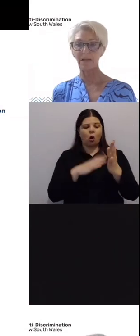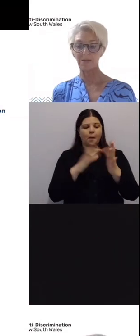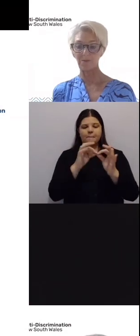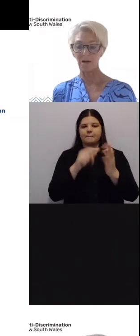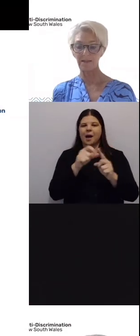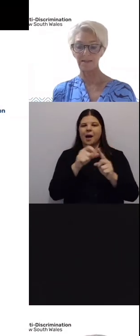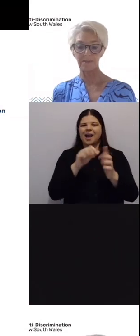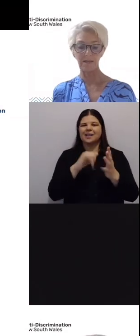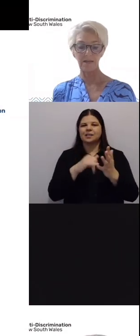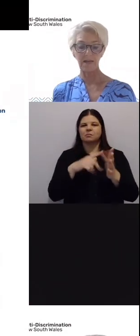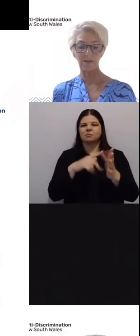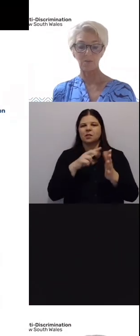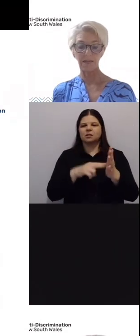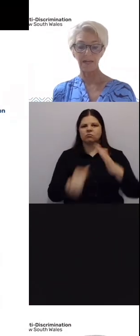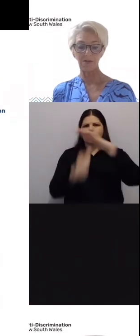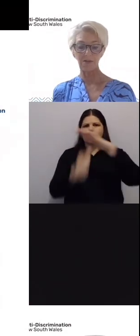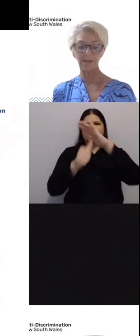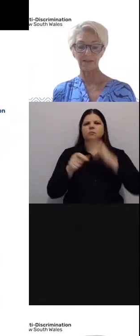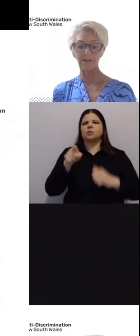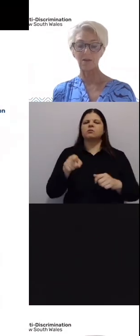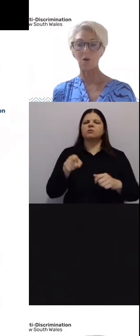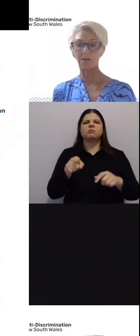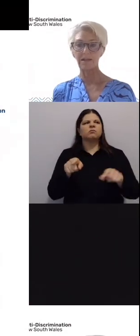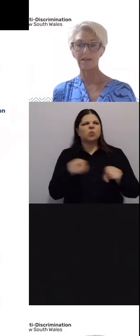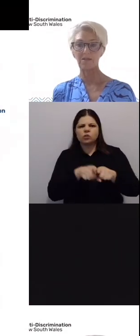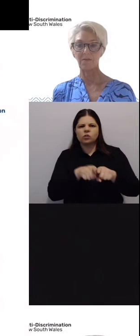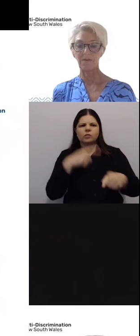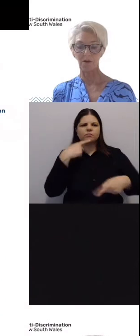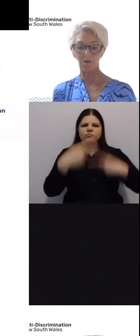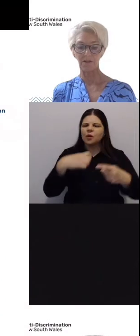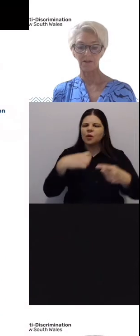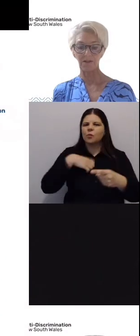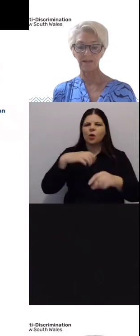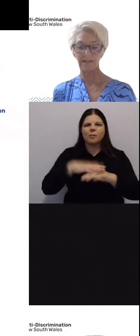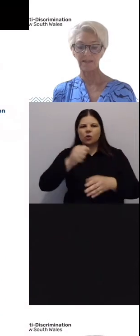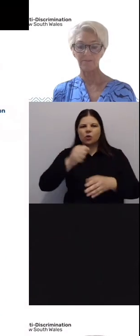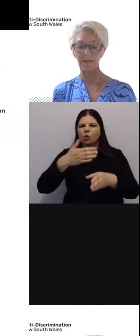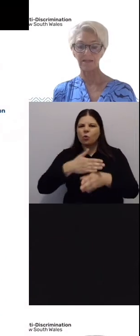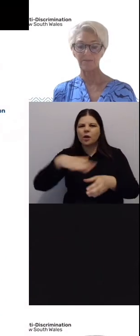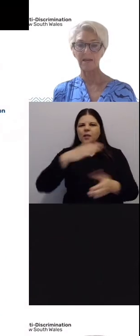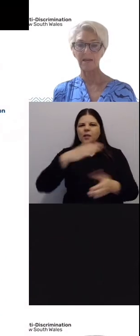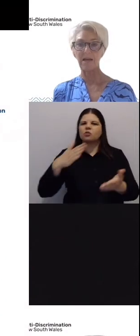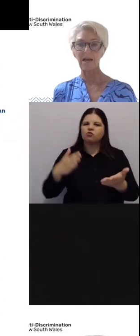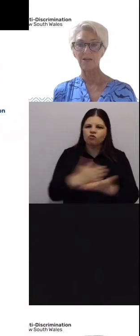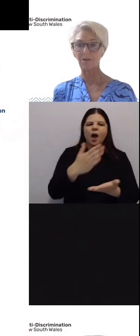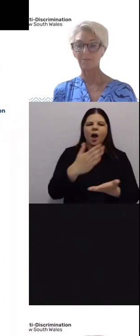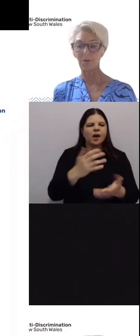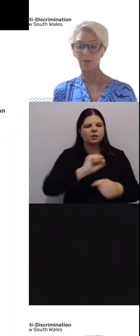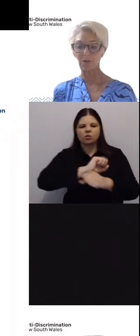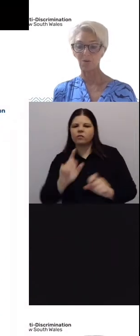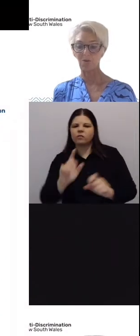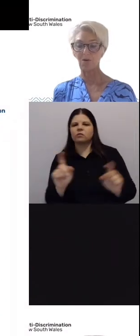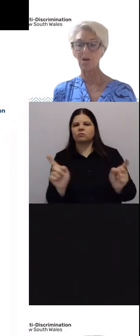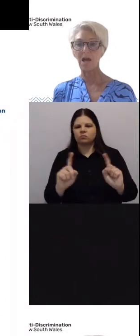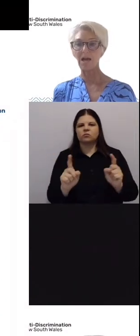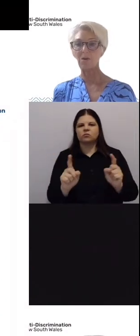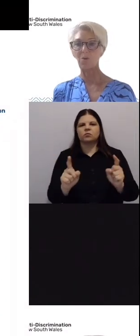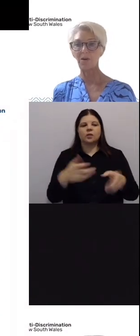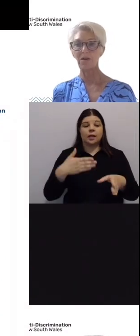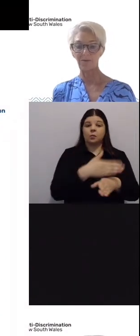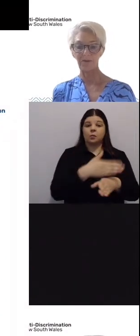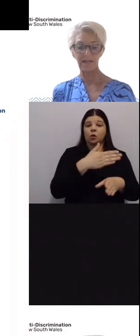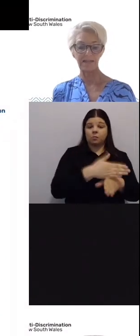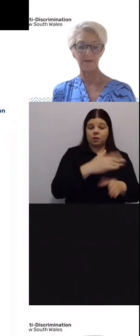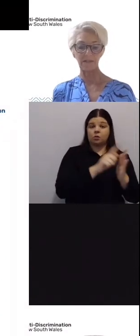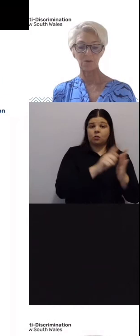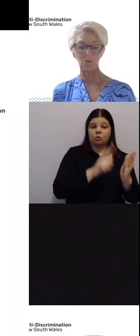about workplace rights and obligations in the context of the COVID-19 pandemic under employment law and